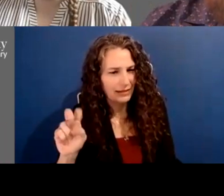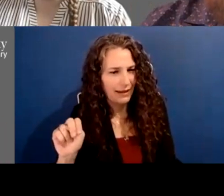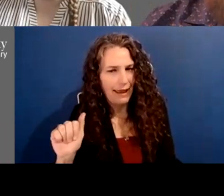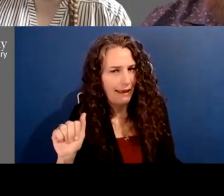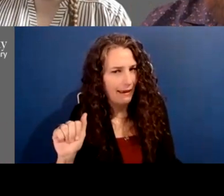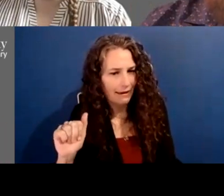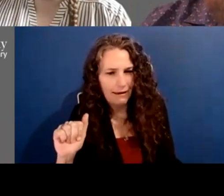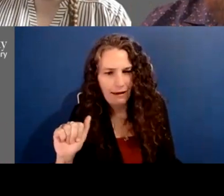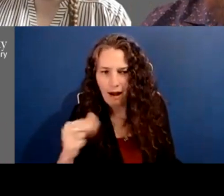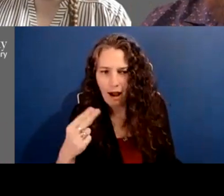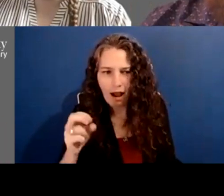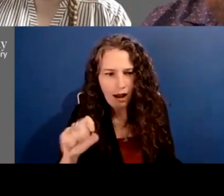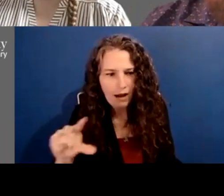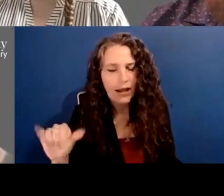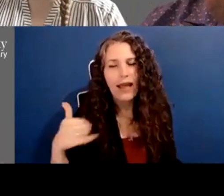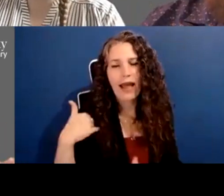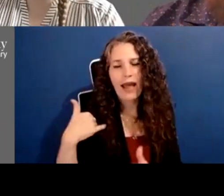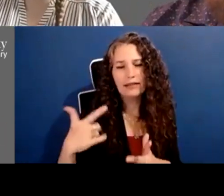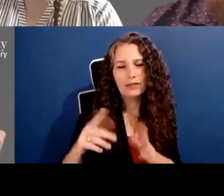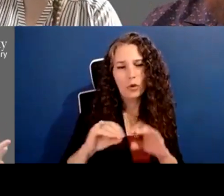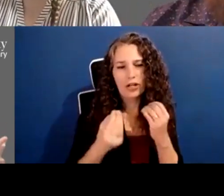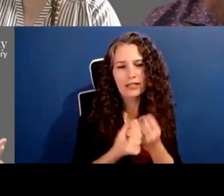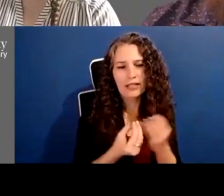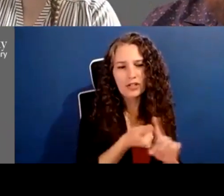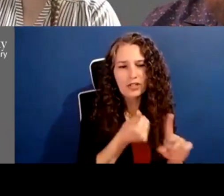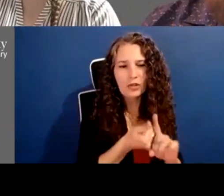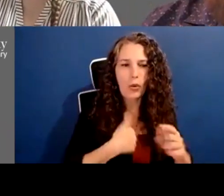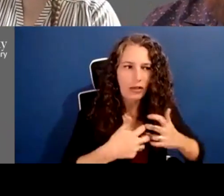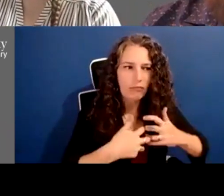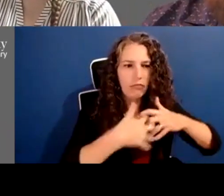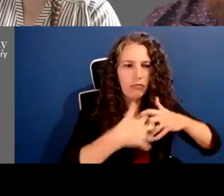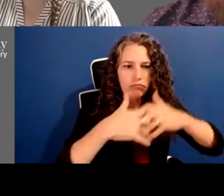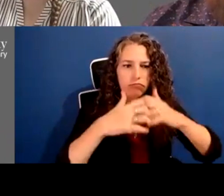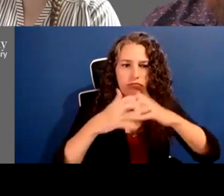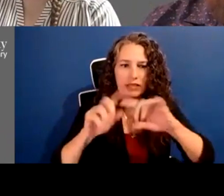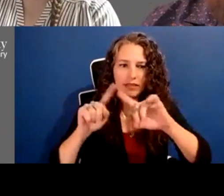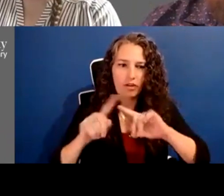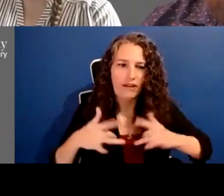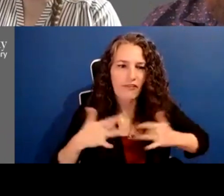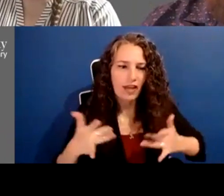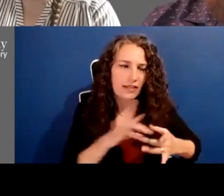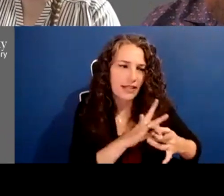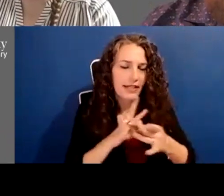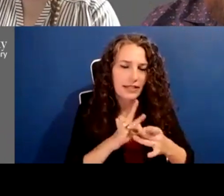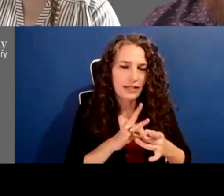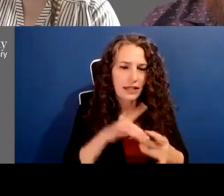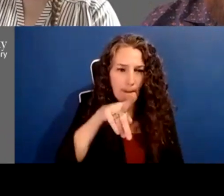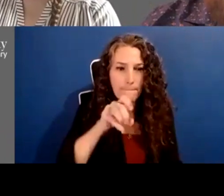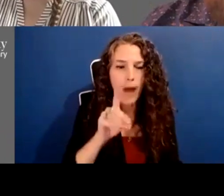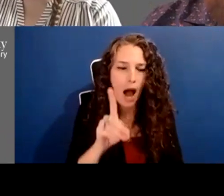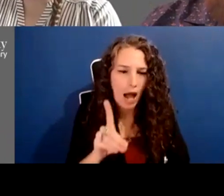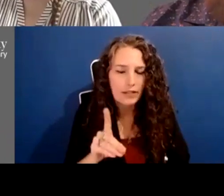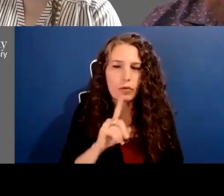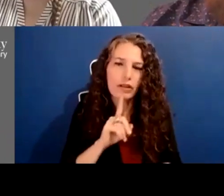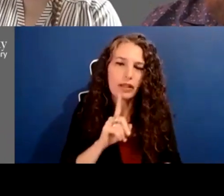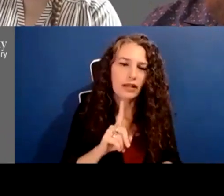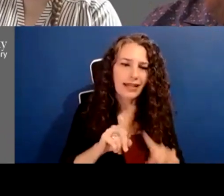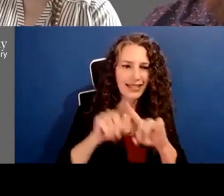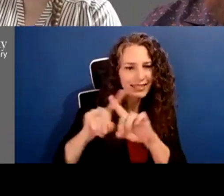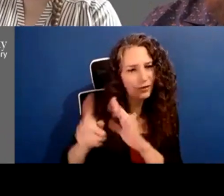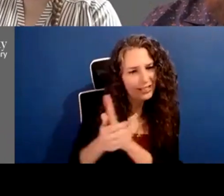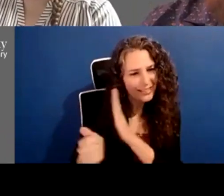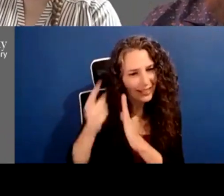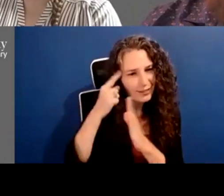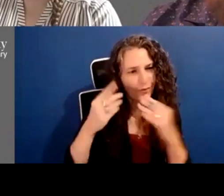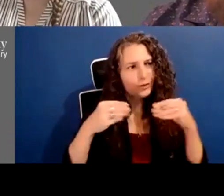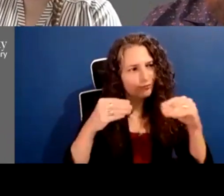Was called Health Advocacy Summit. So we did like a launch event series for my podcast. So a lot of like transferable skills for marketing